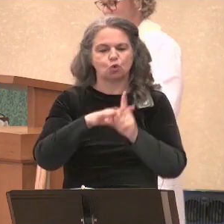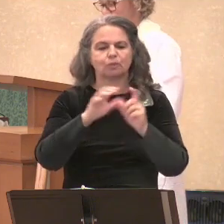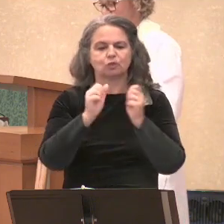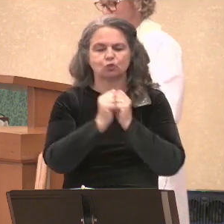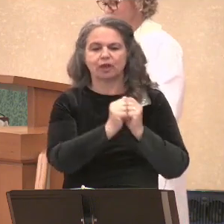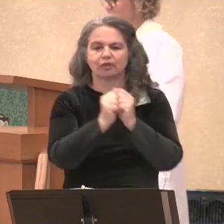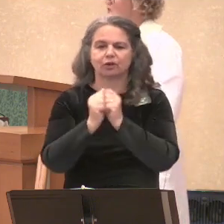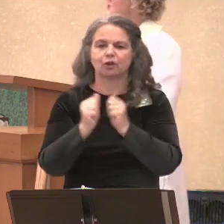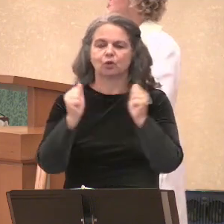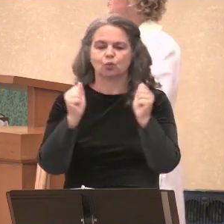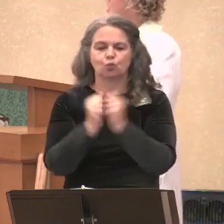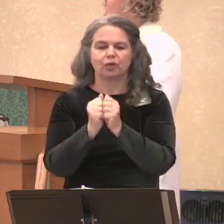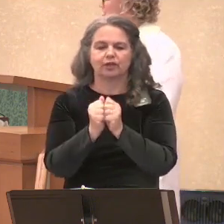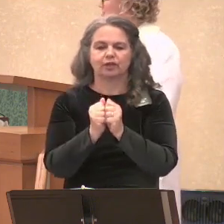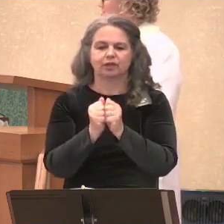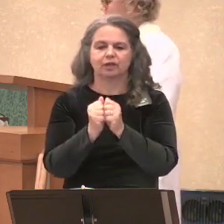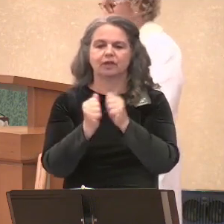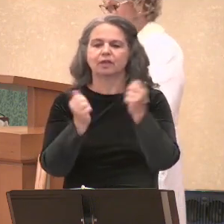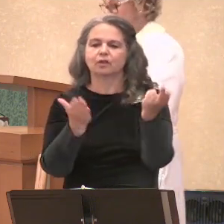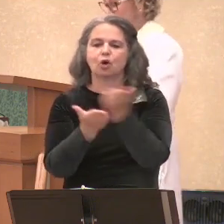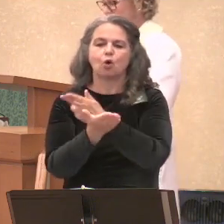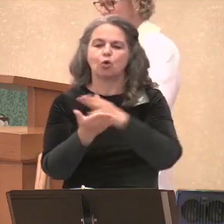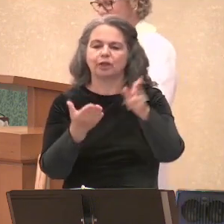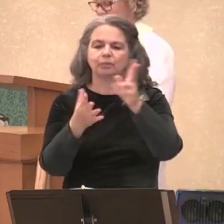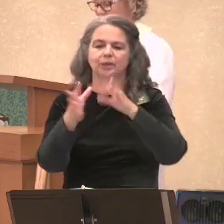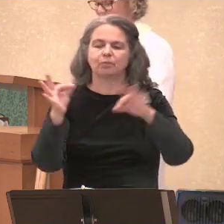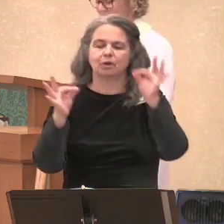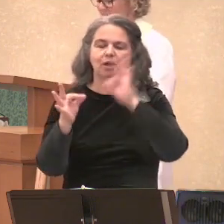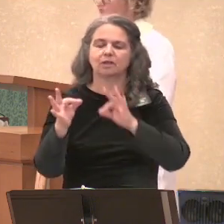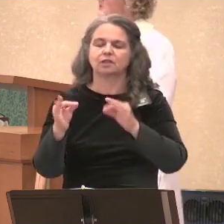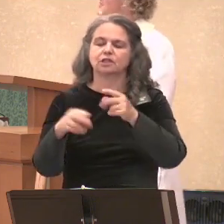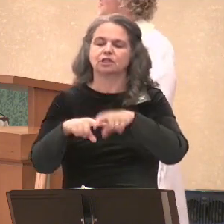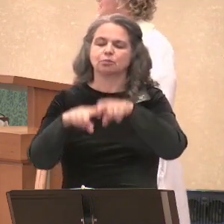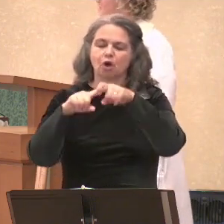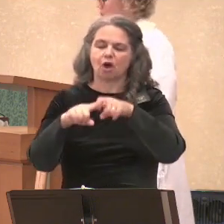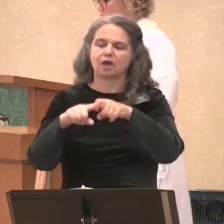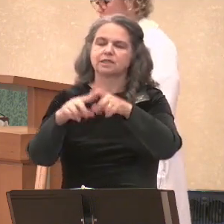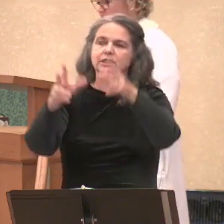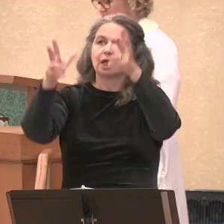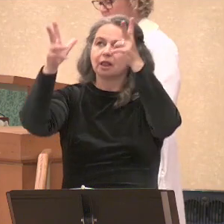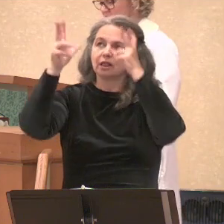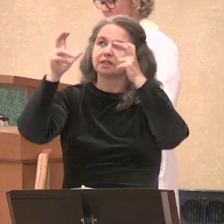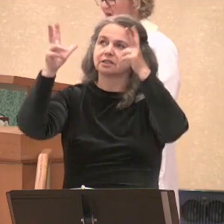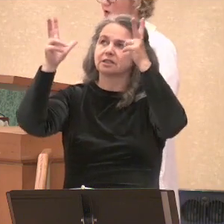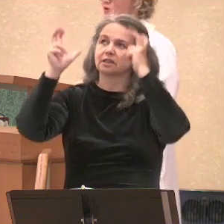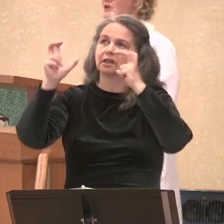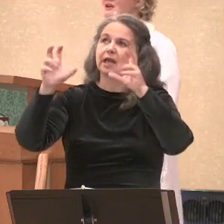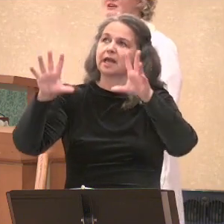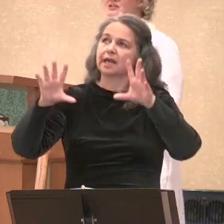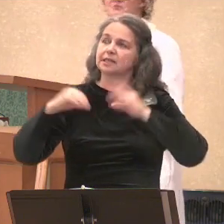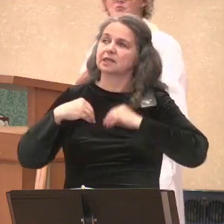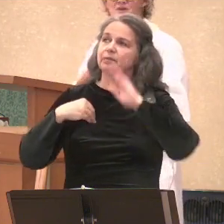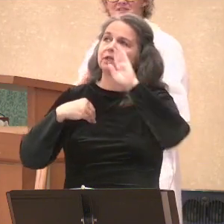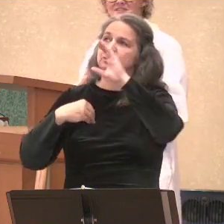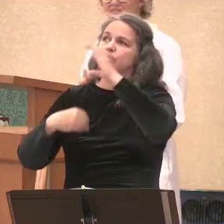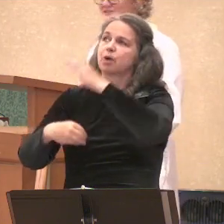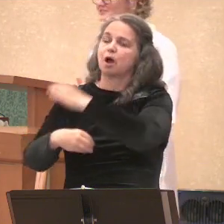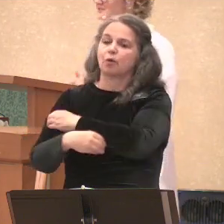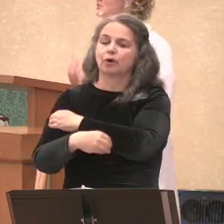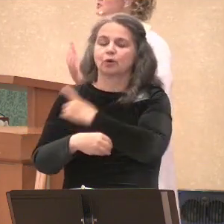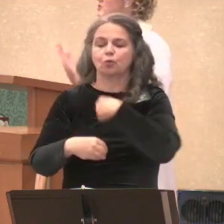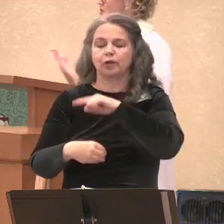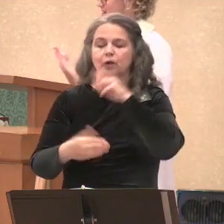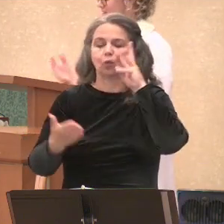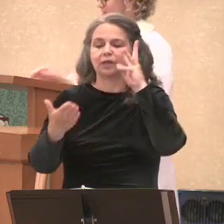the saints to pause, to listen, and receive the Holy Spirit power to be